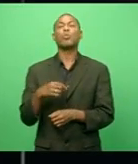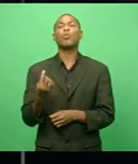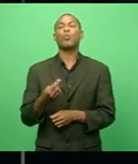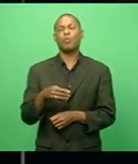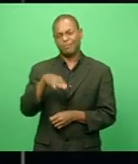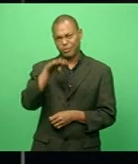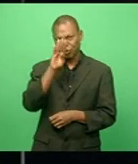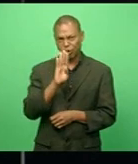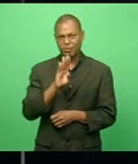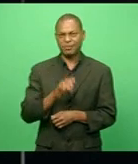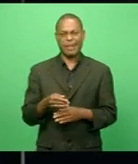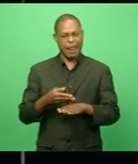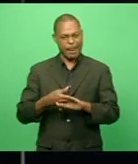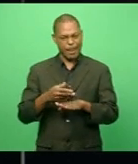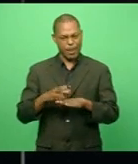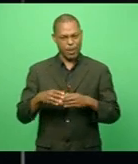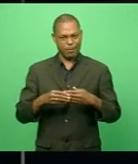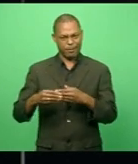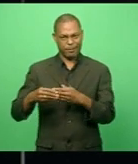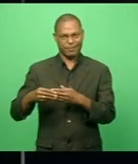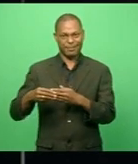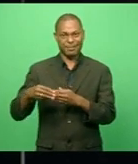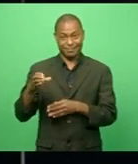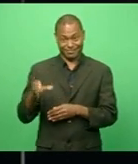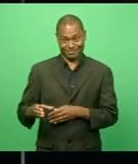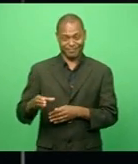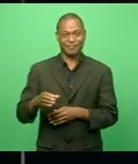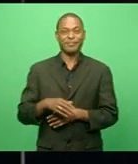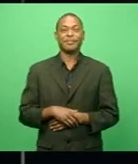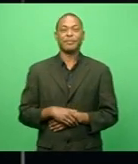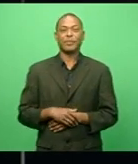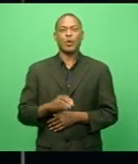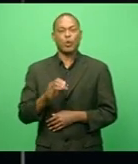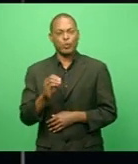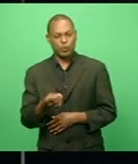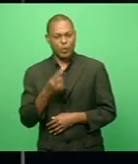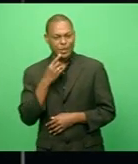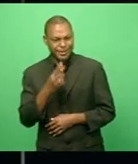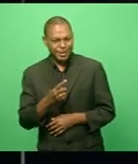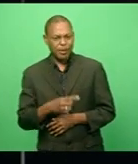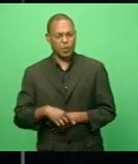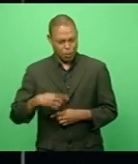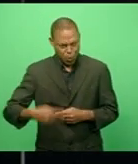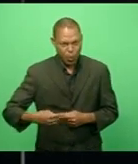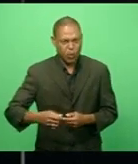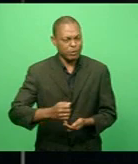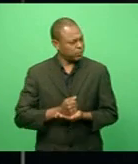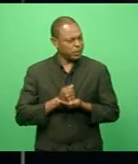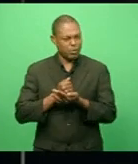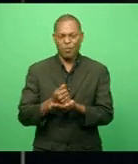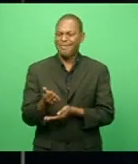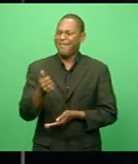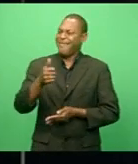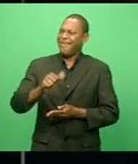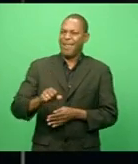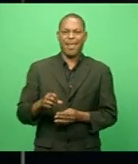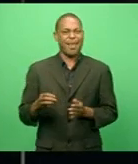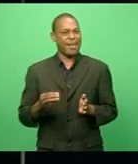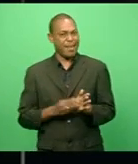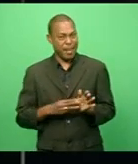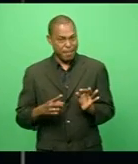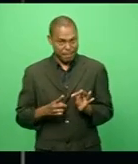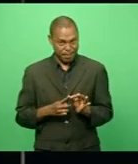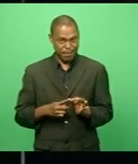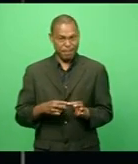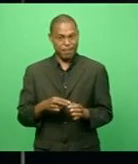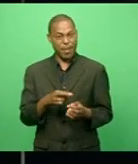Lalambalavu as the new opposition leader. Speaking to FBC News, Professor Prasad says they will continue to support any appointed MP to take up the role, as